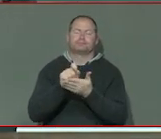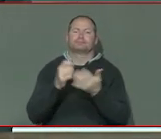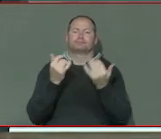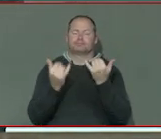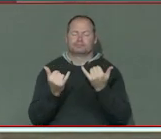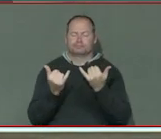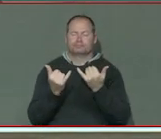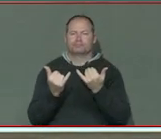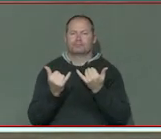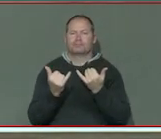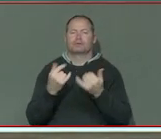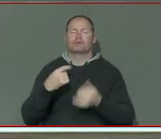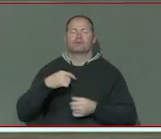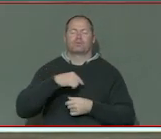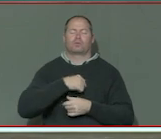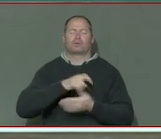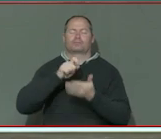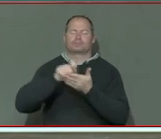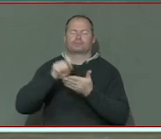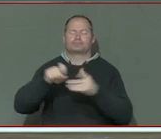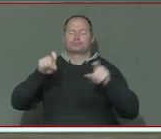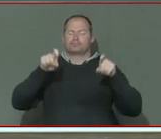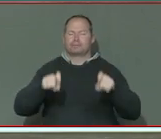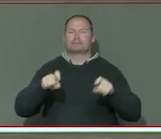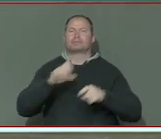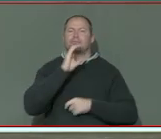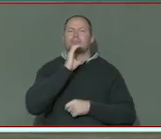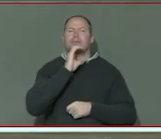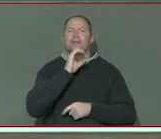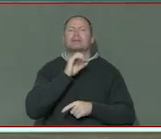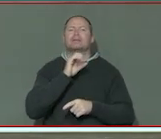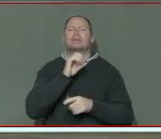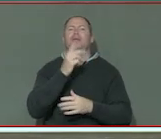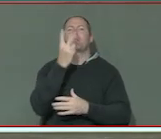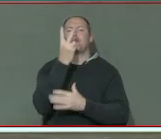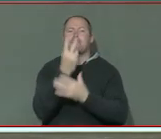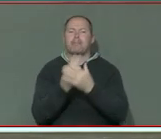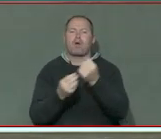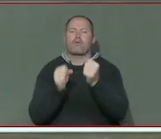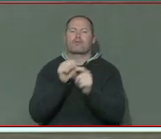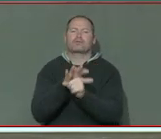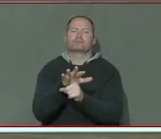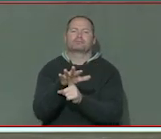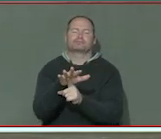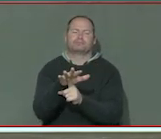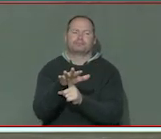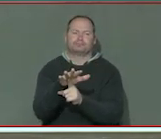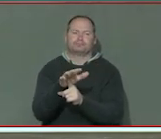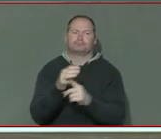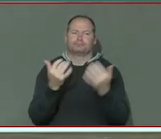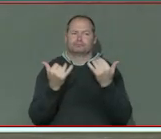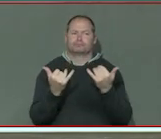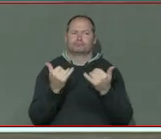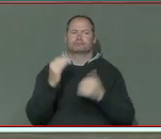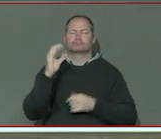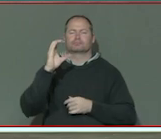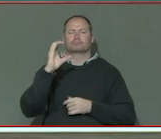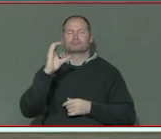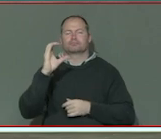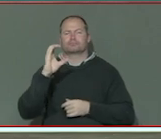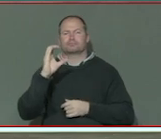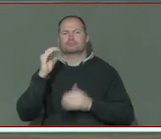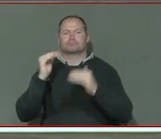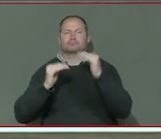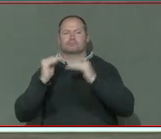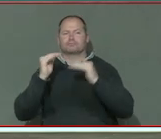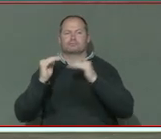I right? Now let's see, Zimba has a credit balance, and they say that credit balance in the debtors ledger must